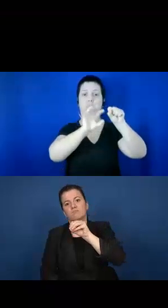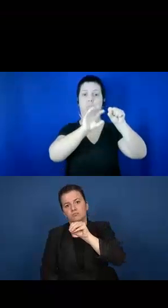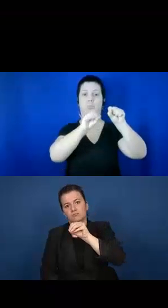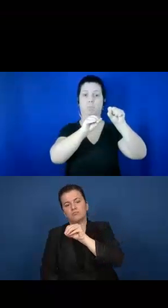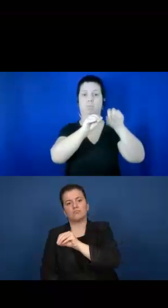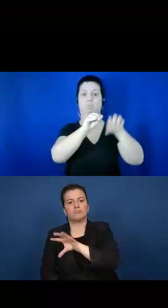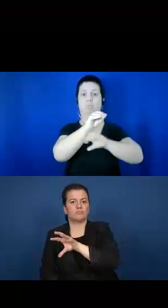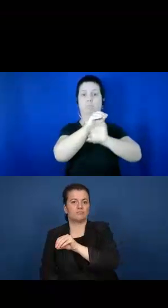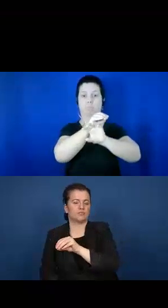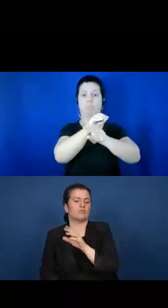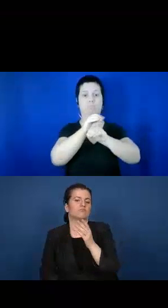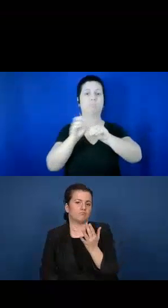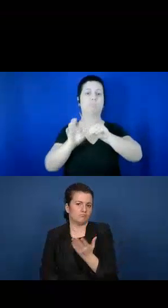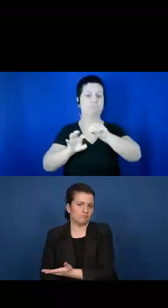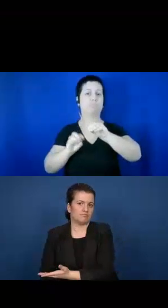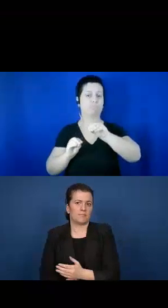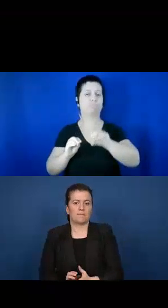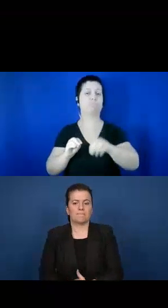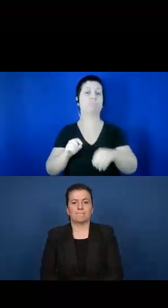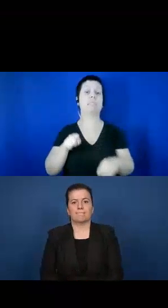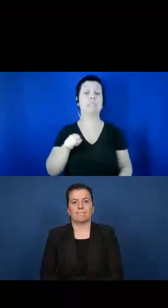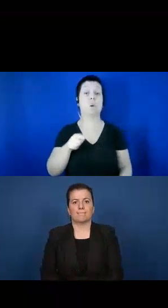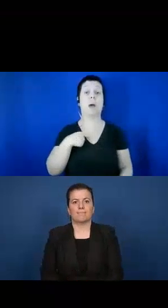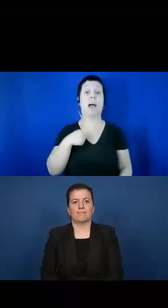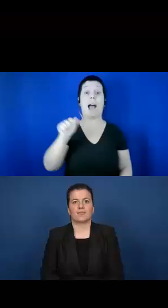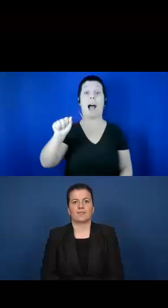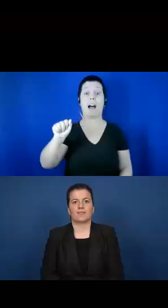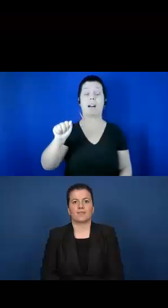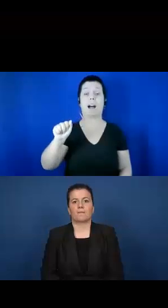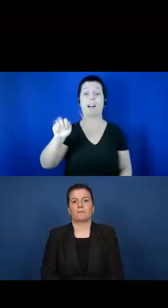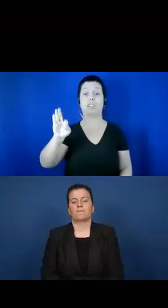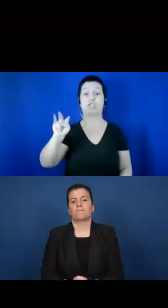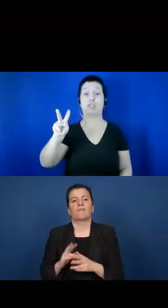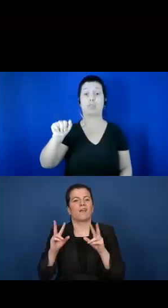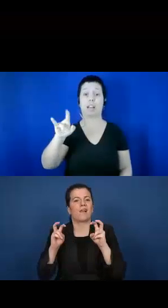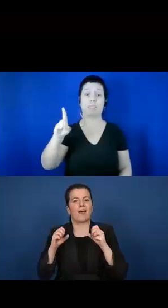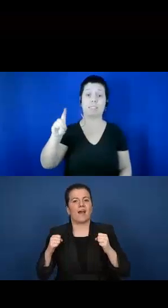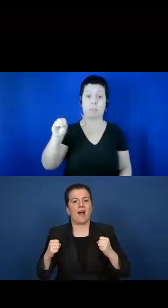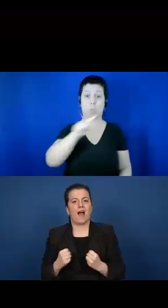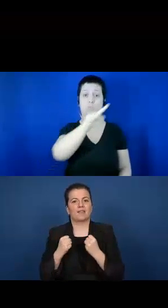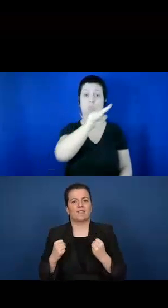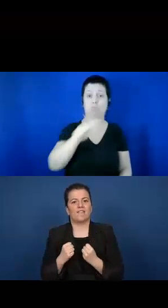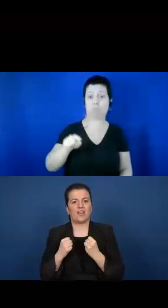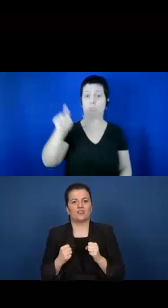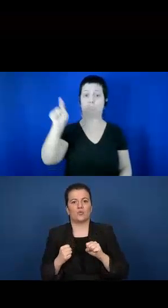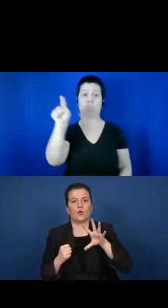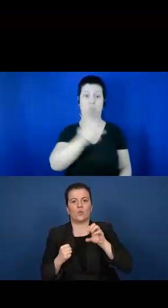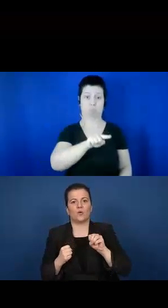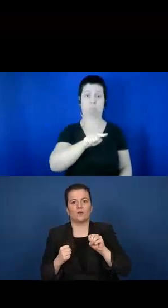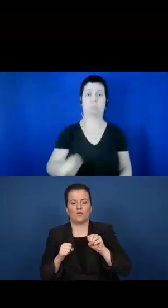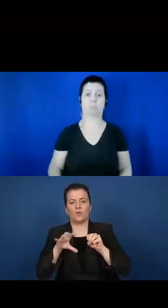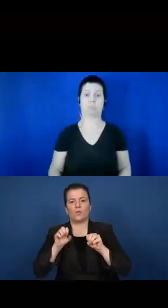We call each of these activation steps or components of a haptogram a frame.